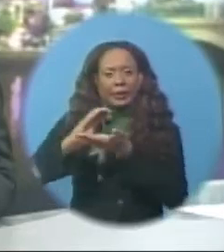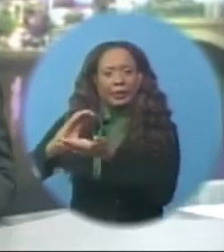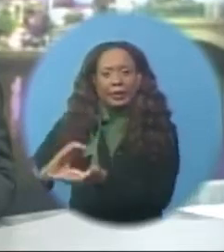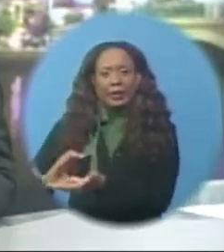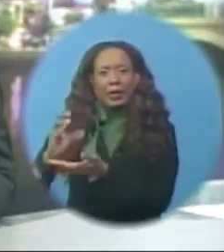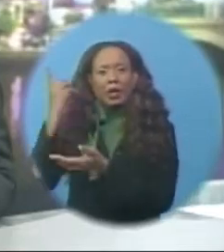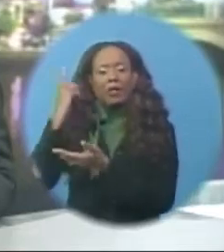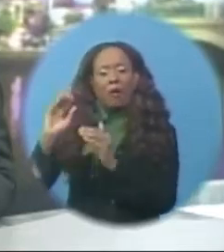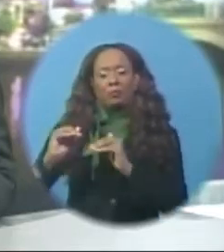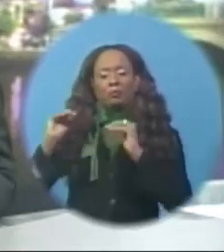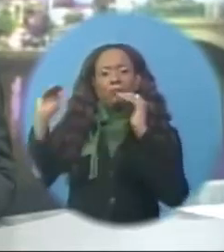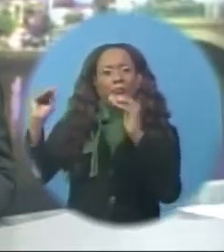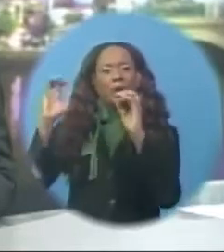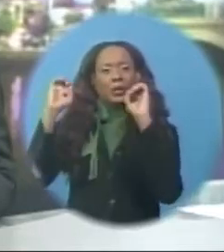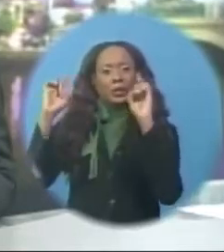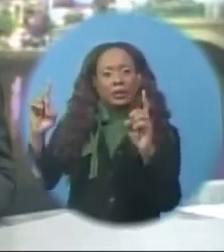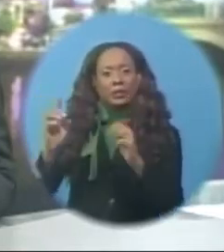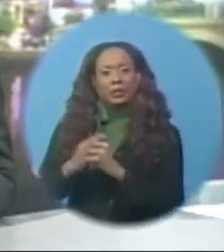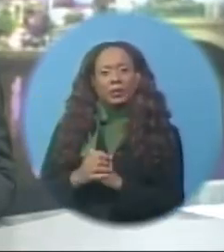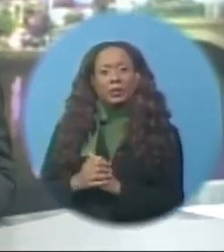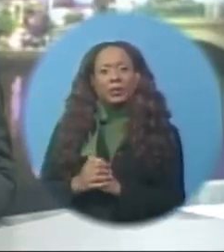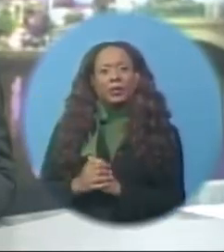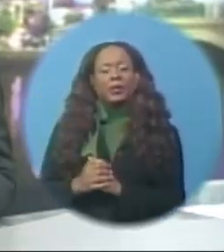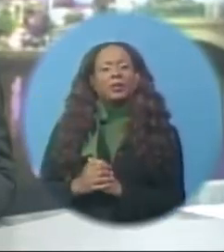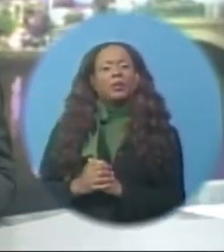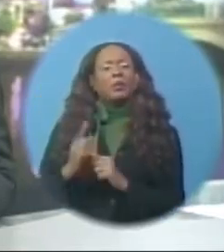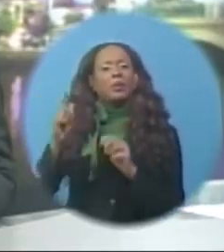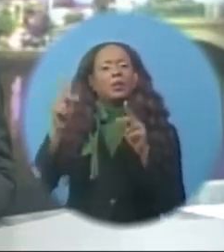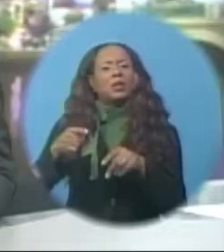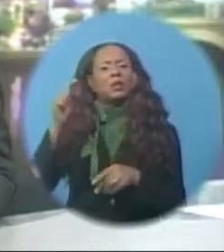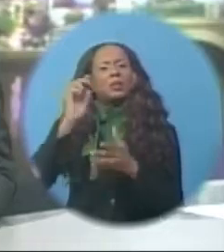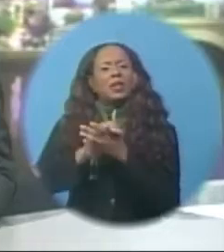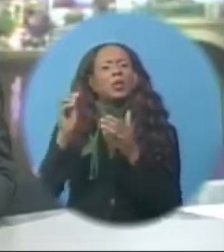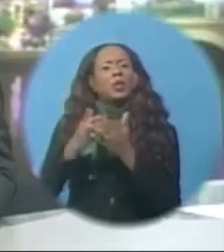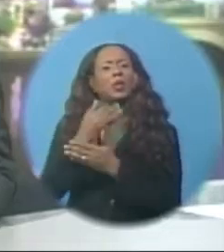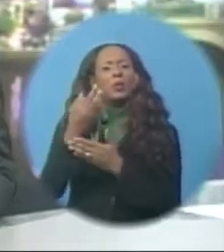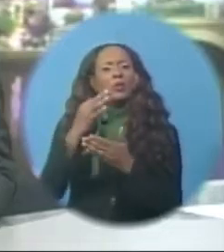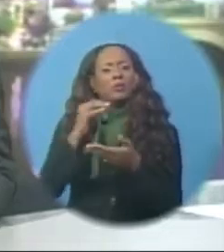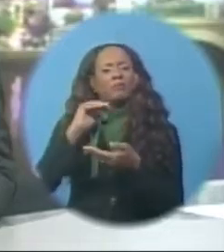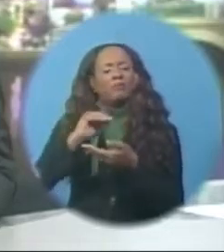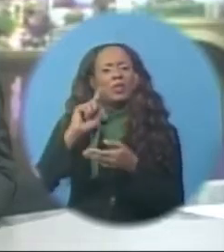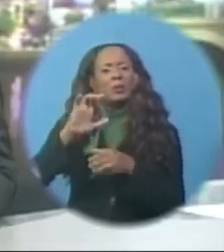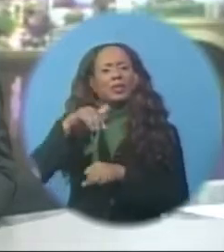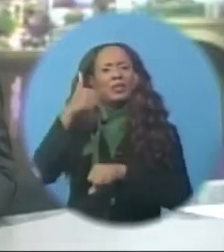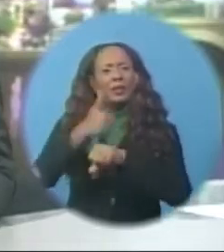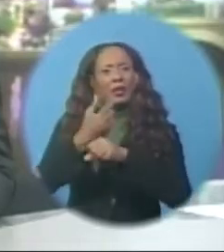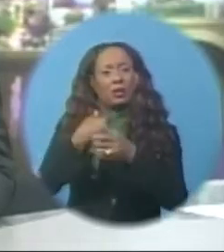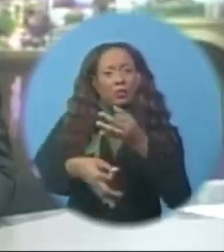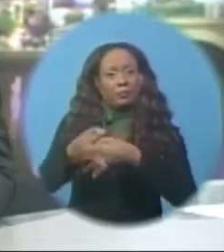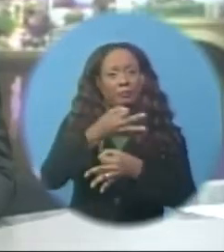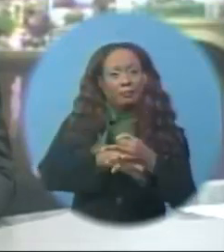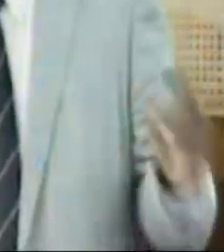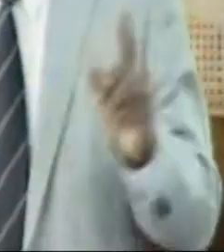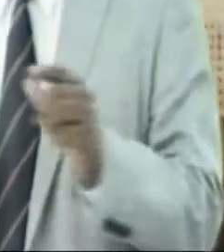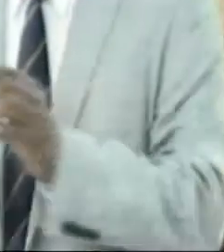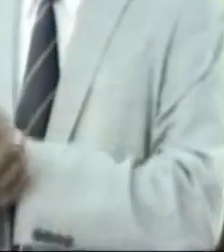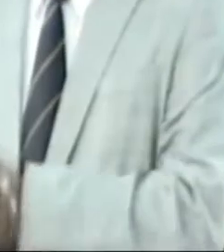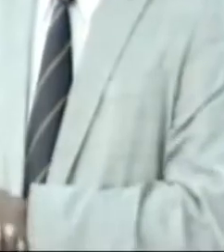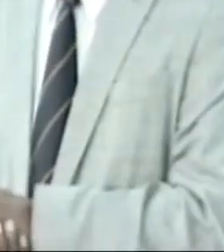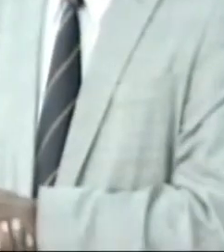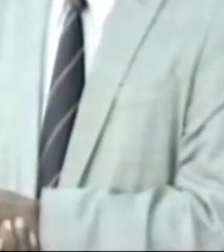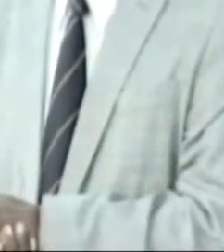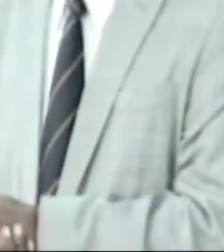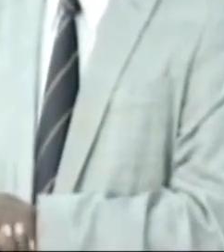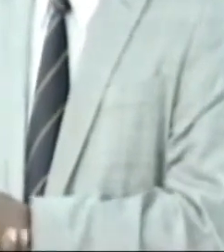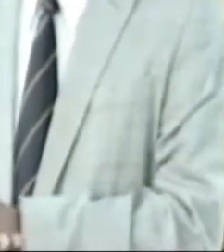Independent Senator Alwyn Adams believes that a new fund should be set up to replace the current loan scheme. I know that there is